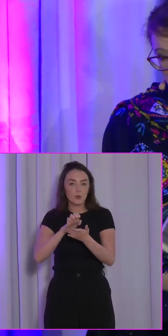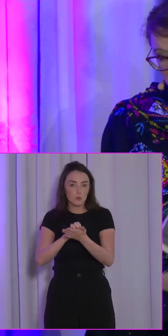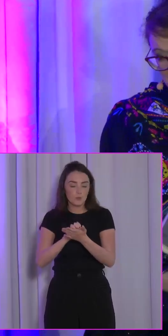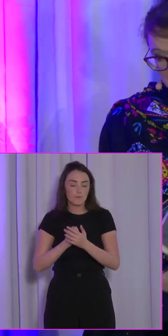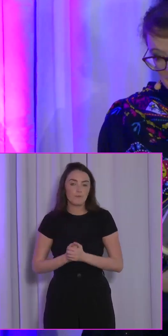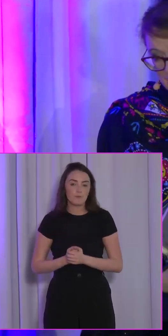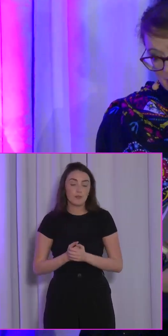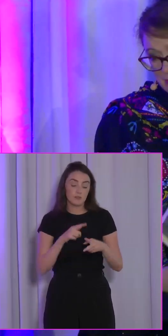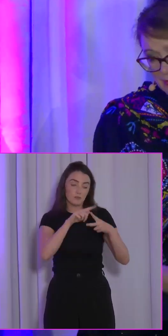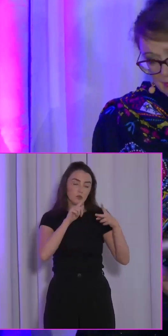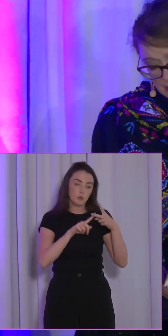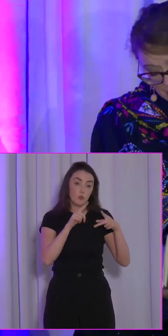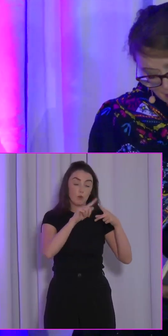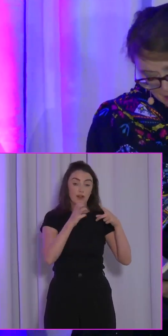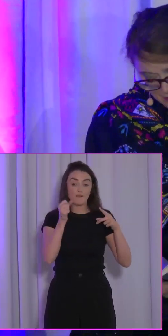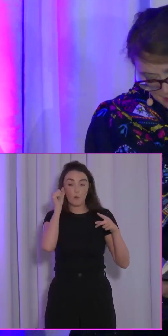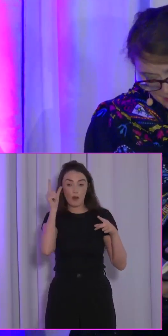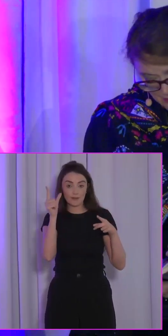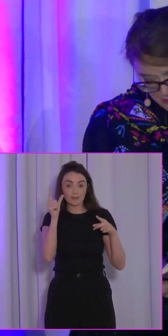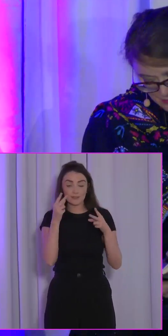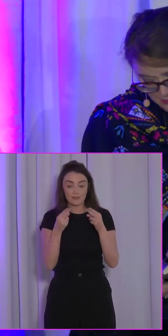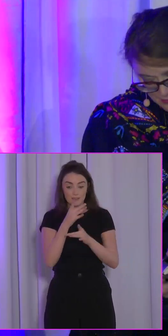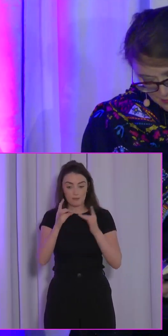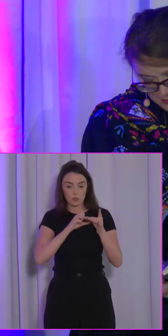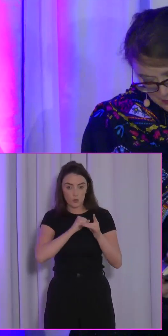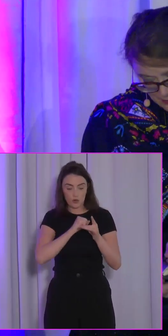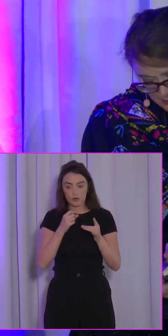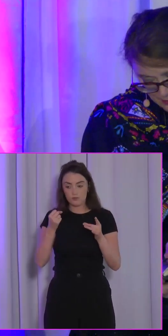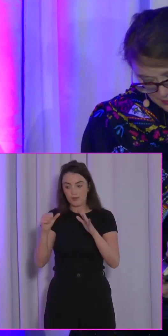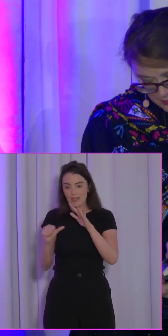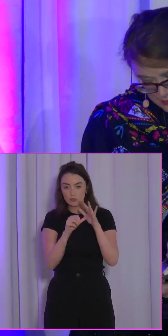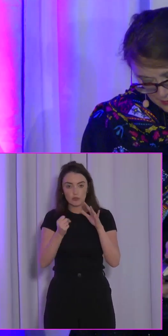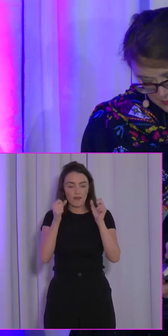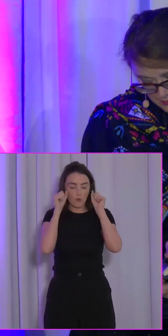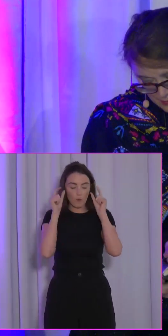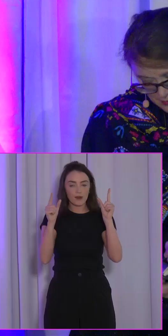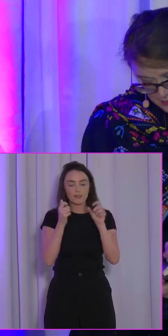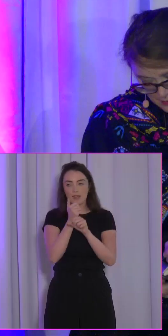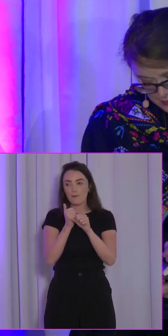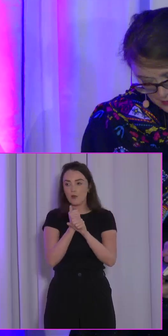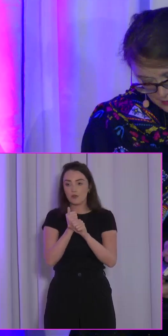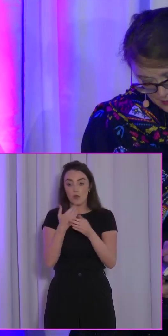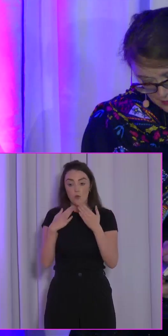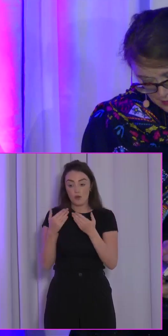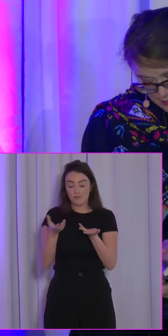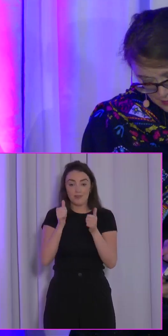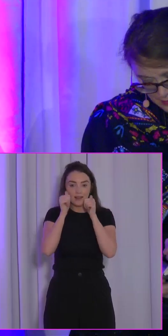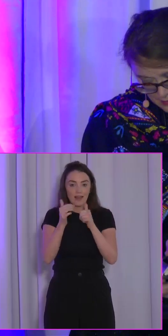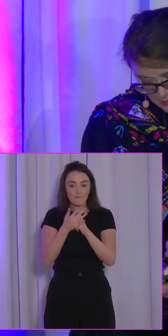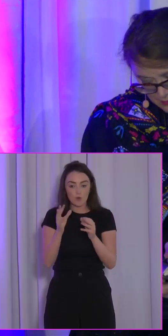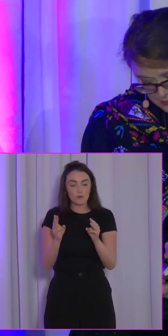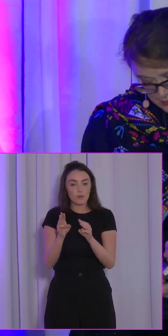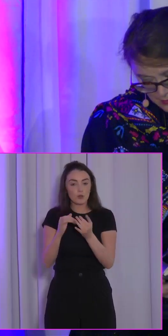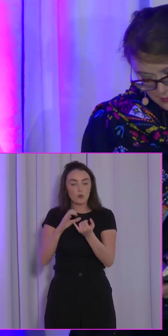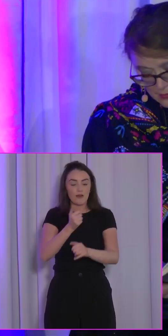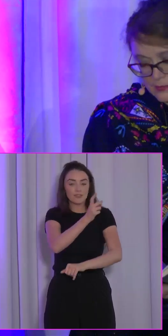probably twofold. One, there's an awareness piece that needs to be brought forward to industry in relation to the entitlements for individuals with disabilities